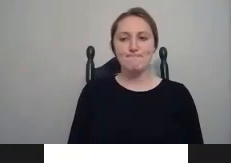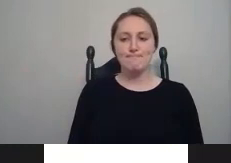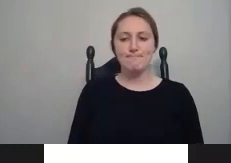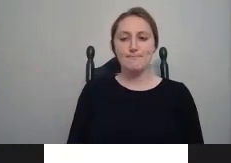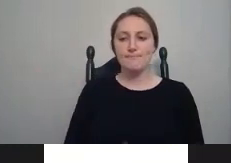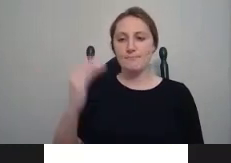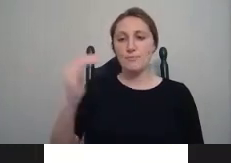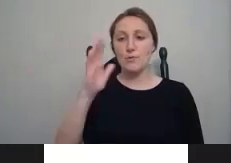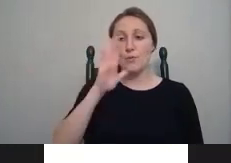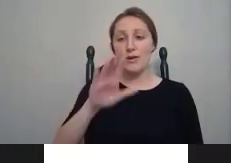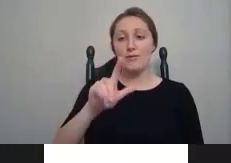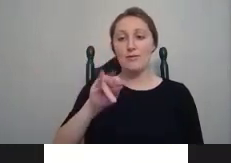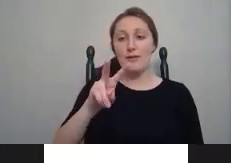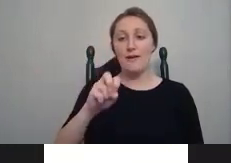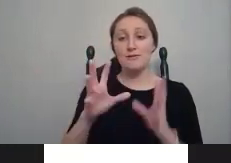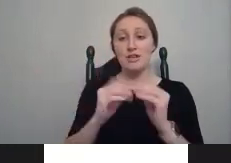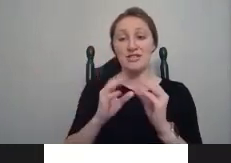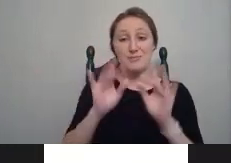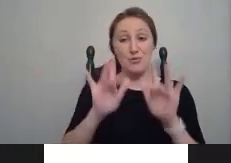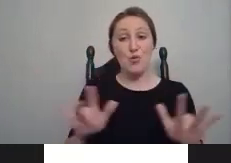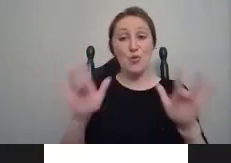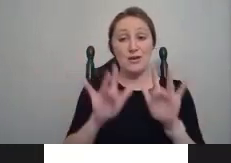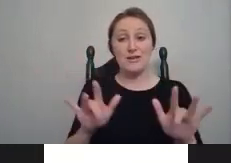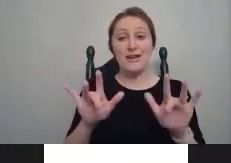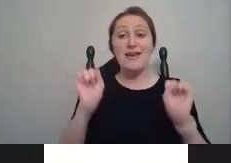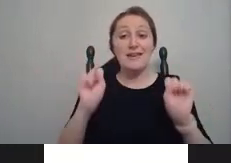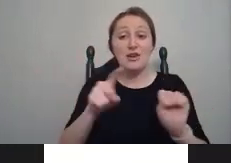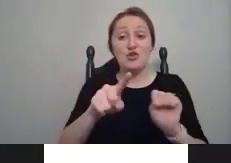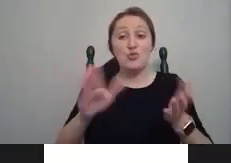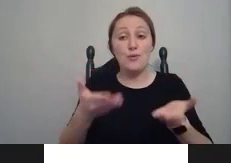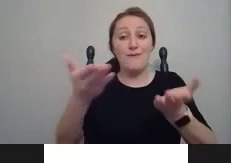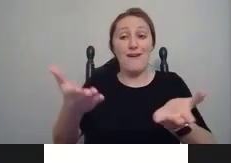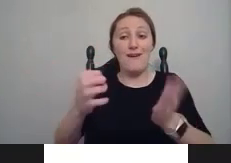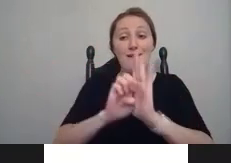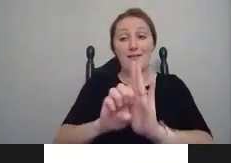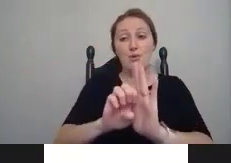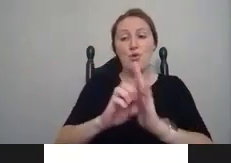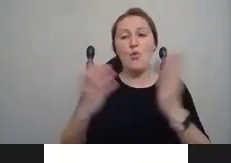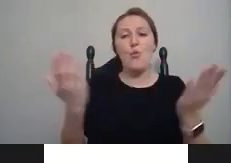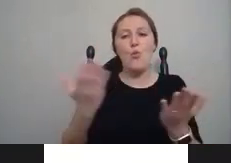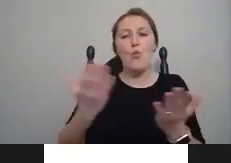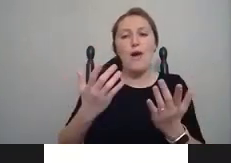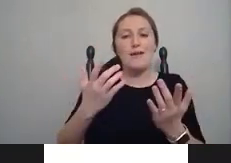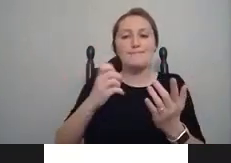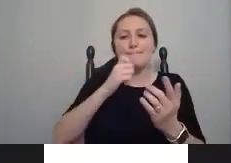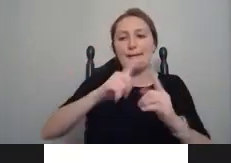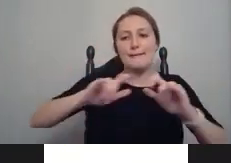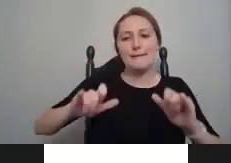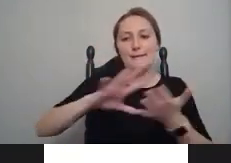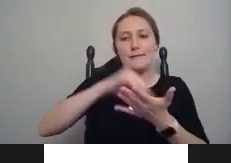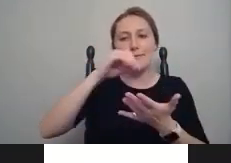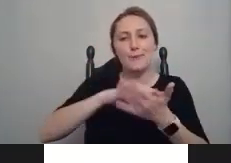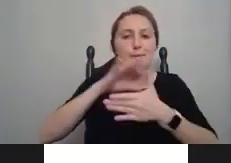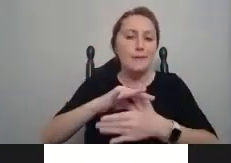Will live sessions be recorded? And can you provide some examples of what asynchronous learning content looks